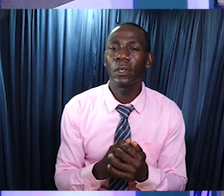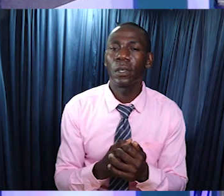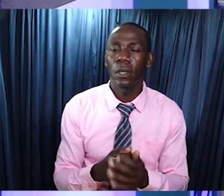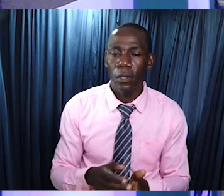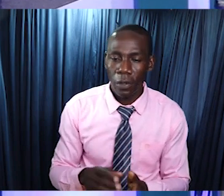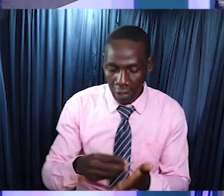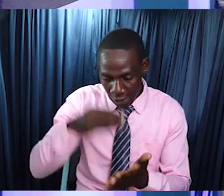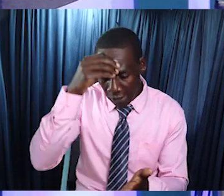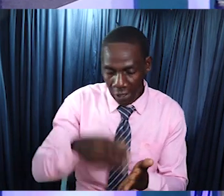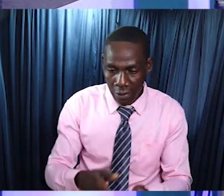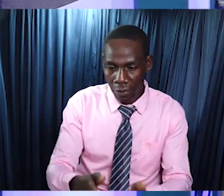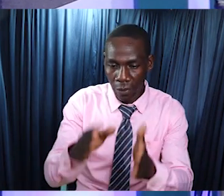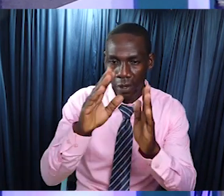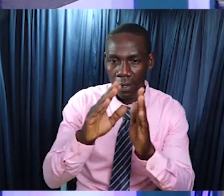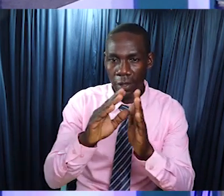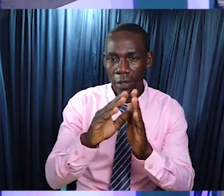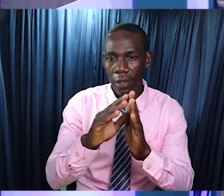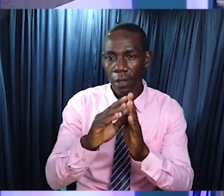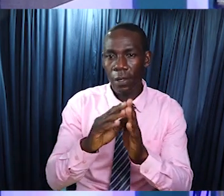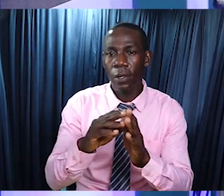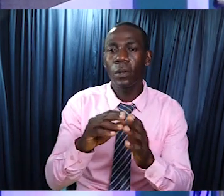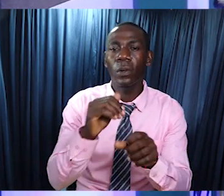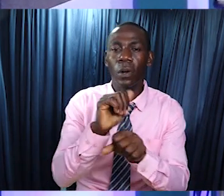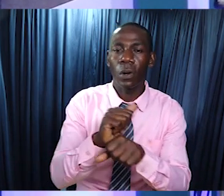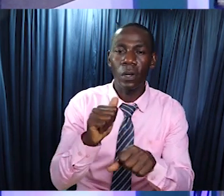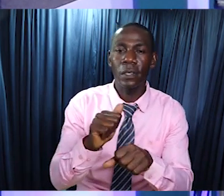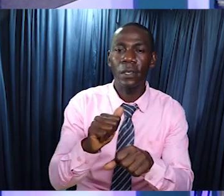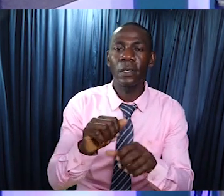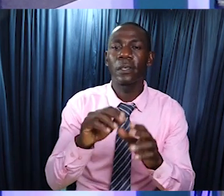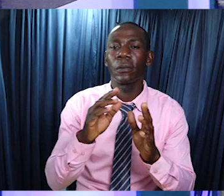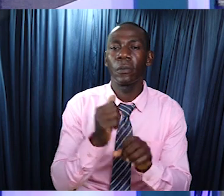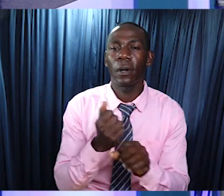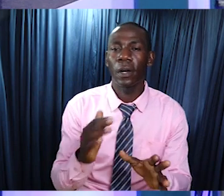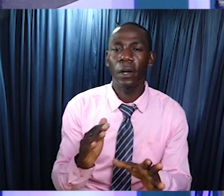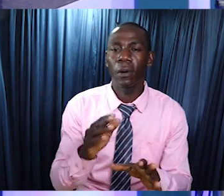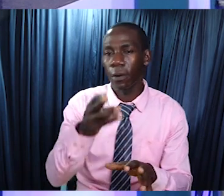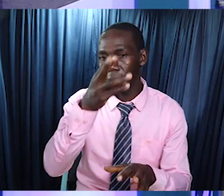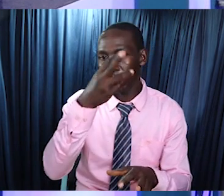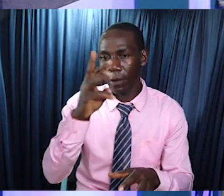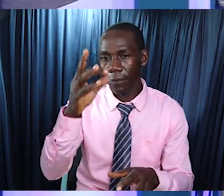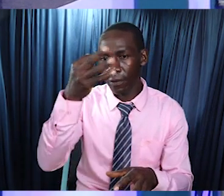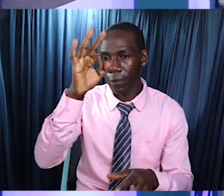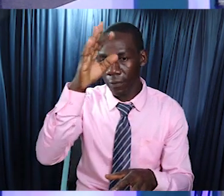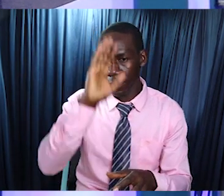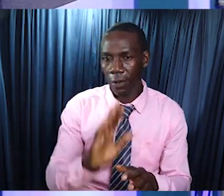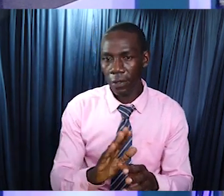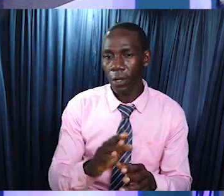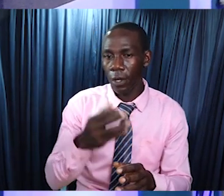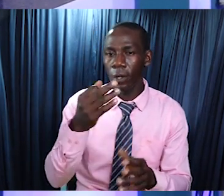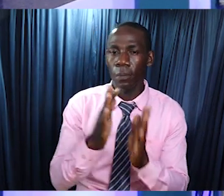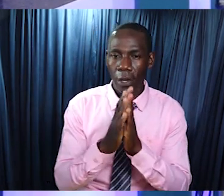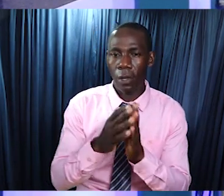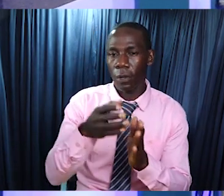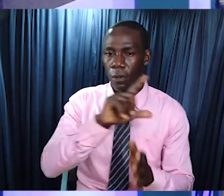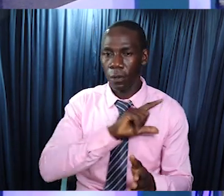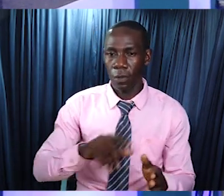Unapojifunza kuenda kwa njia hizo. Whenever you learn to walk in that way. Wewe ni mtumishi. You are called to be a servant. Ndio kila uombalo Bwana atafanya. Whatever you